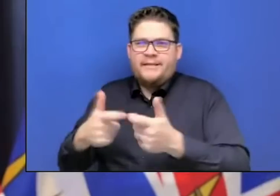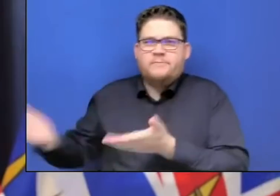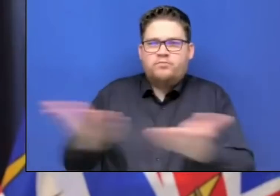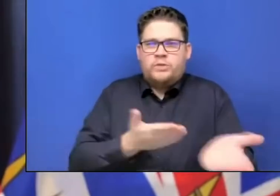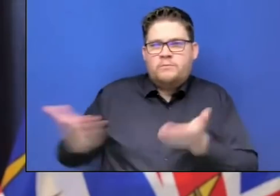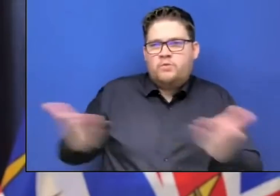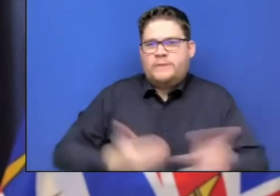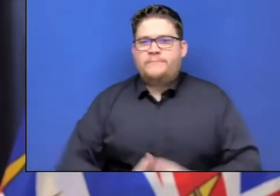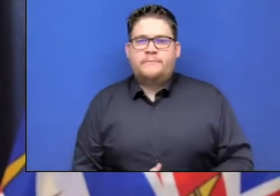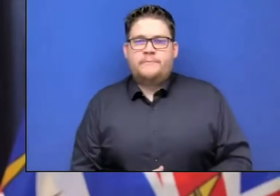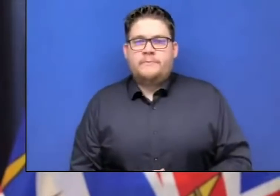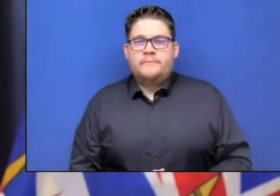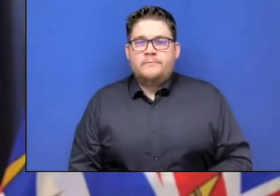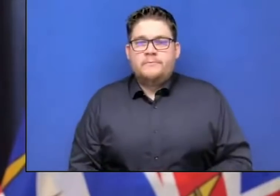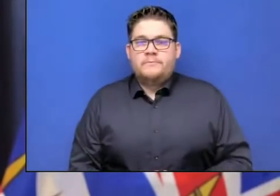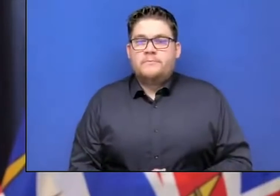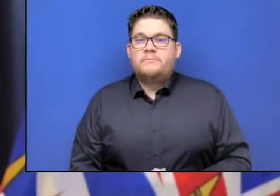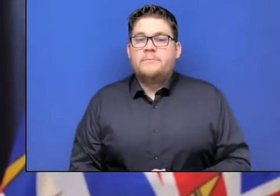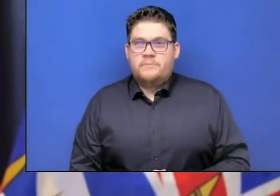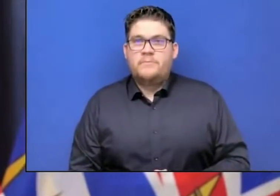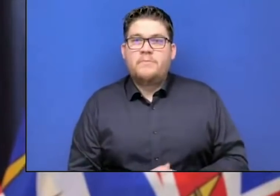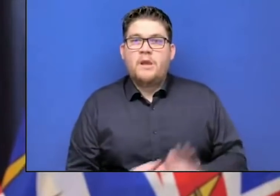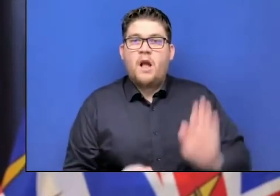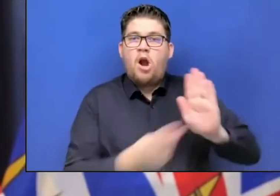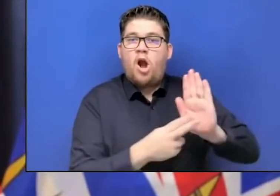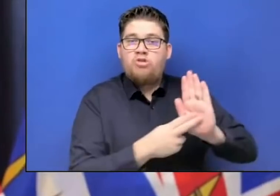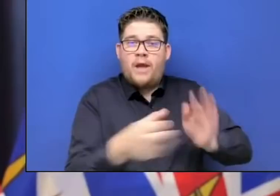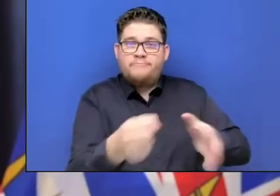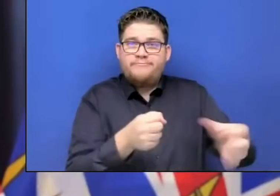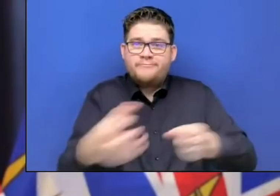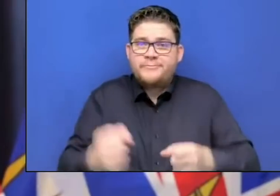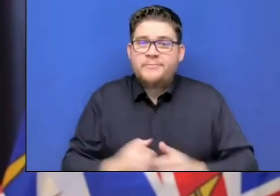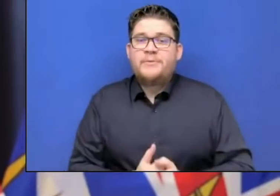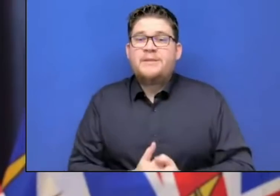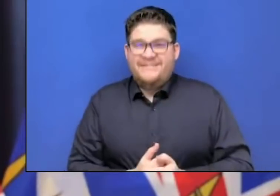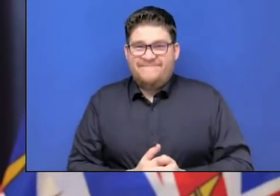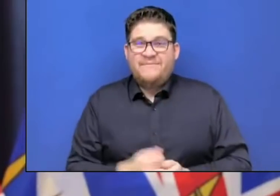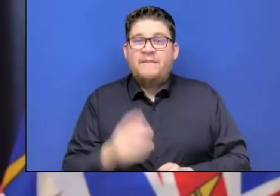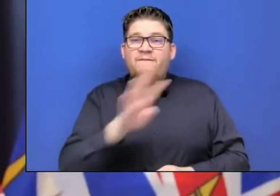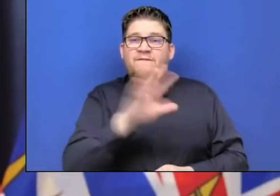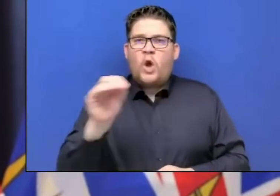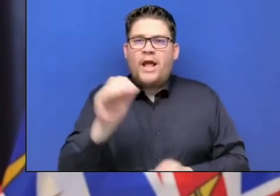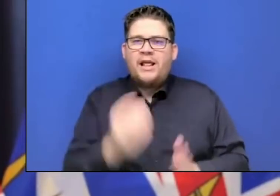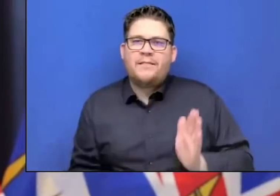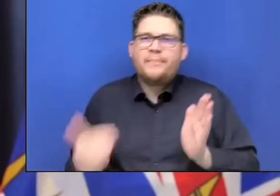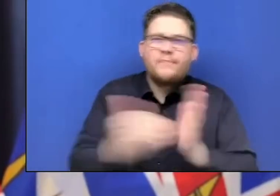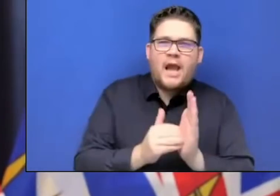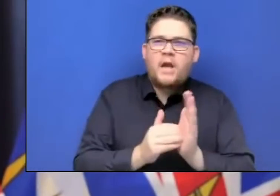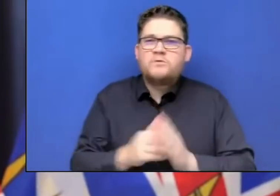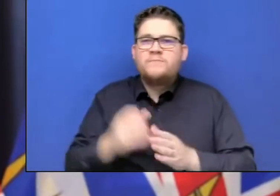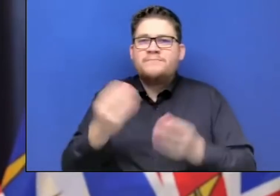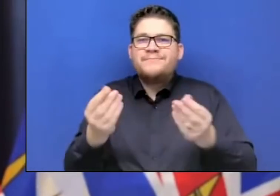road maintenance contractor, Emil Anderson, delivered 40,000 sandbags to the Barrowtown pump station. Access via Highway 7